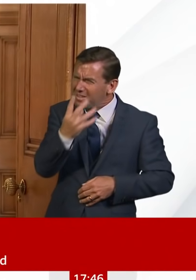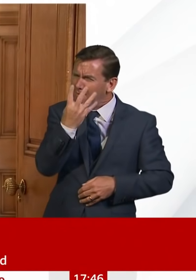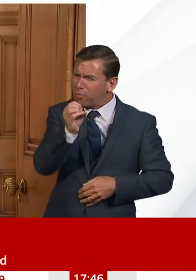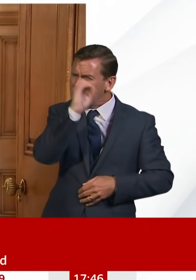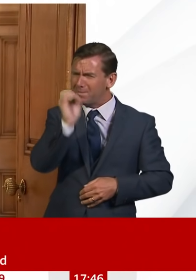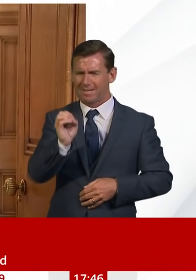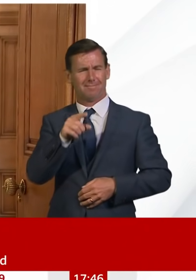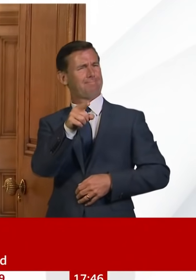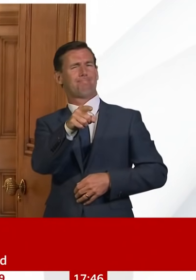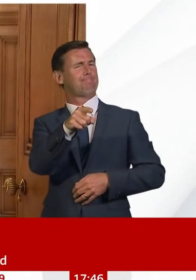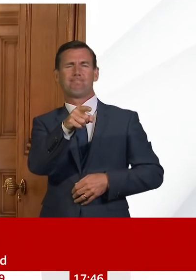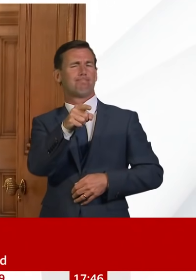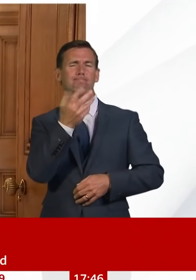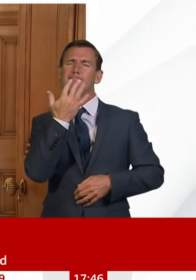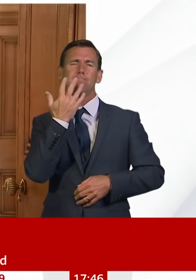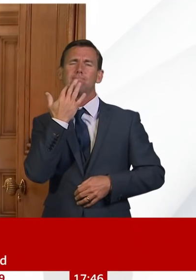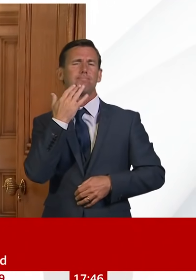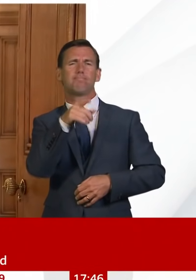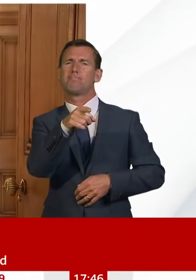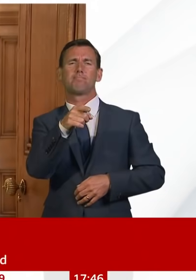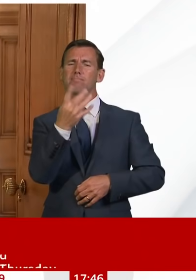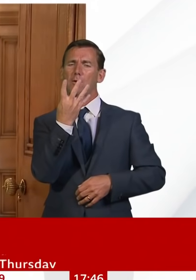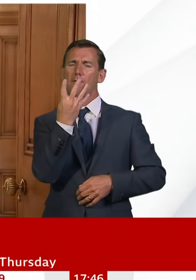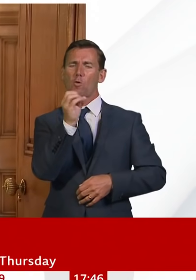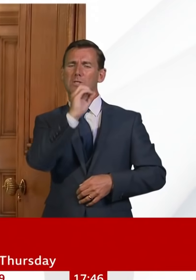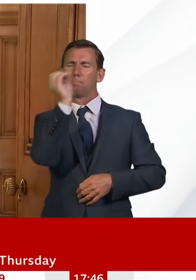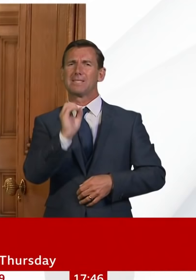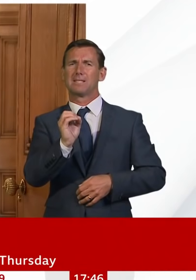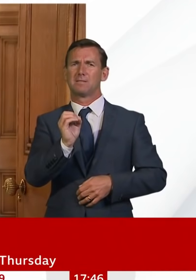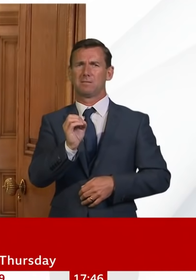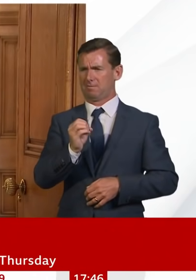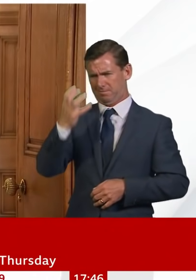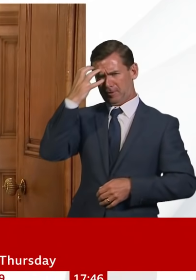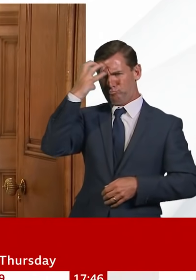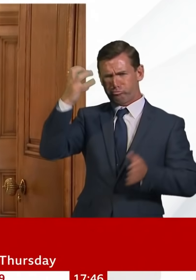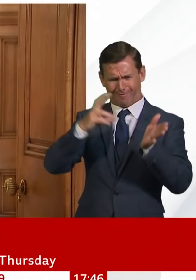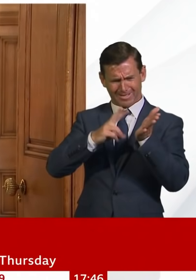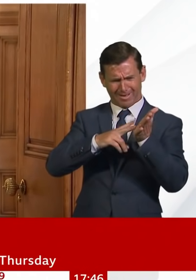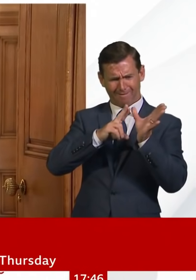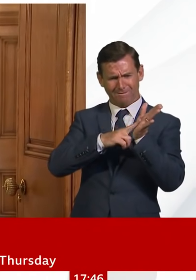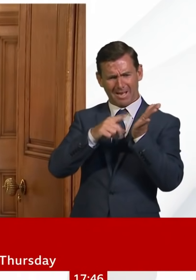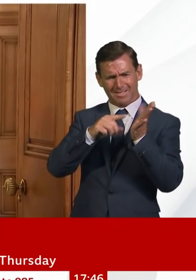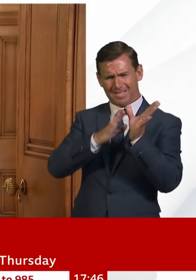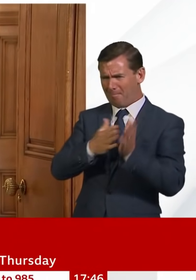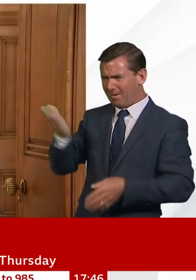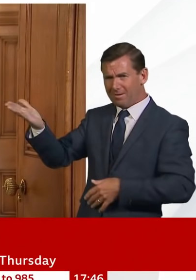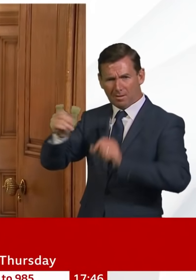an accurate representation of those figures. In fact, Professor Van Tam took us through the